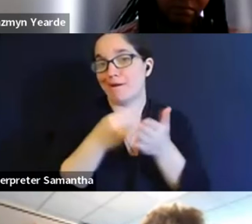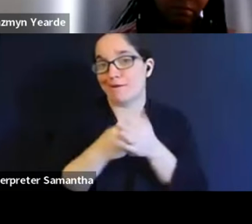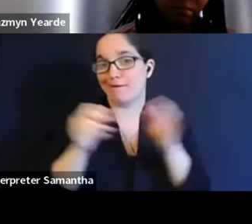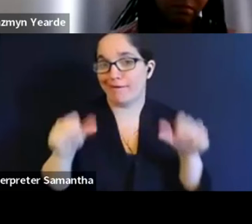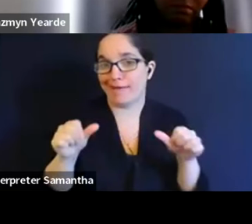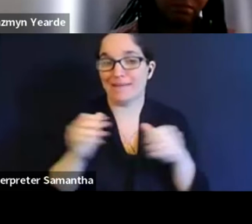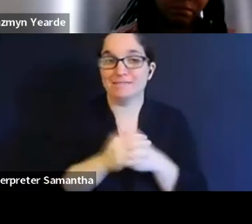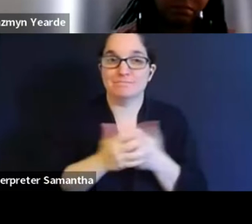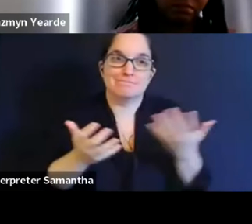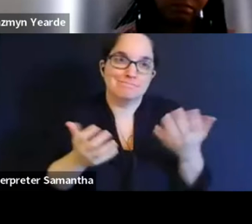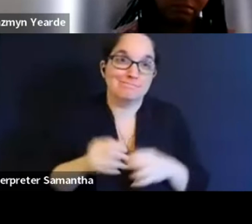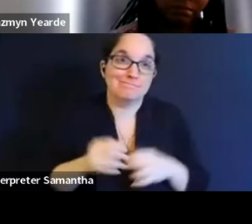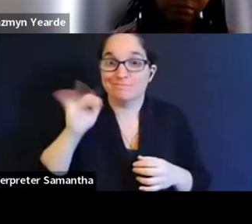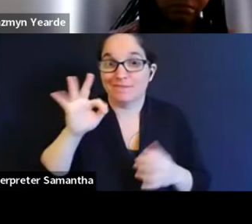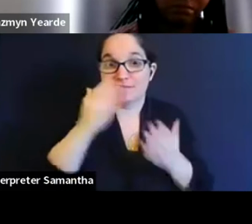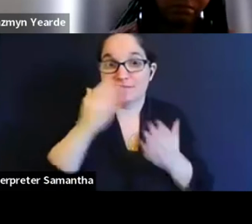see you in a generation.